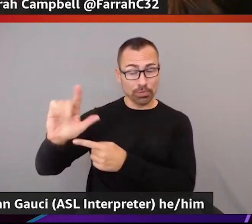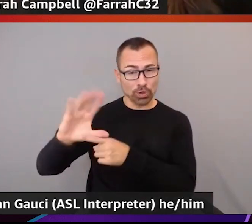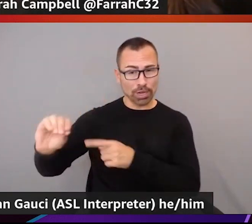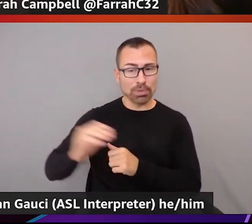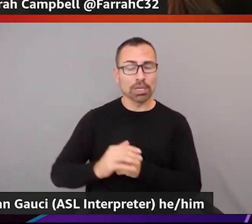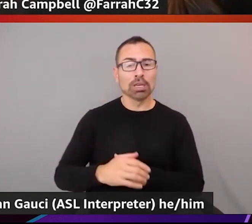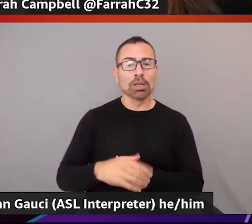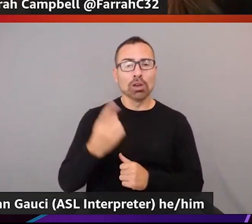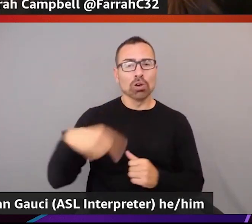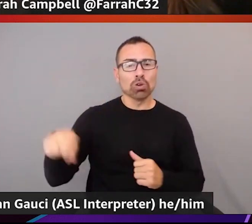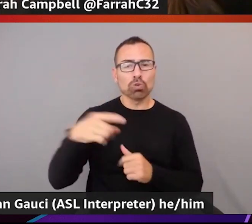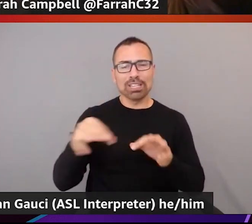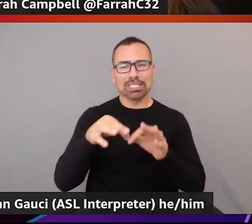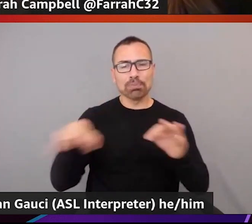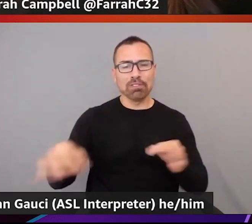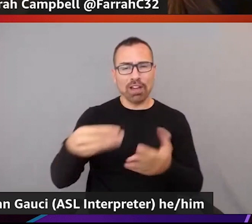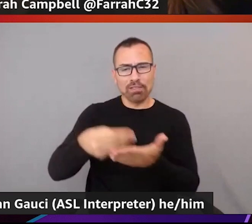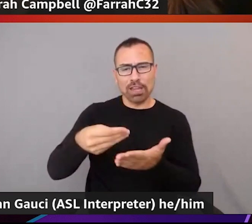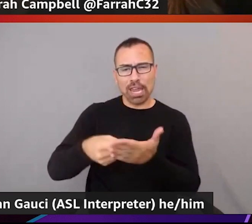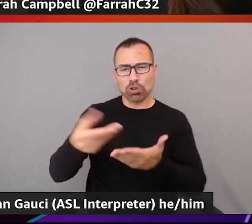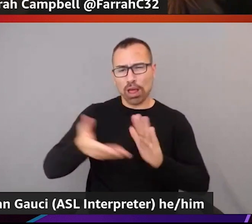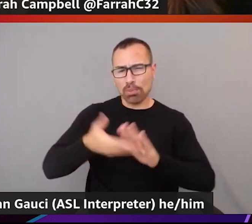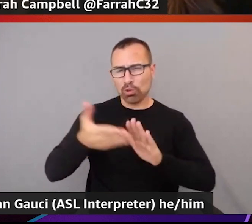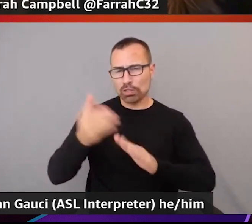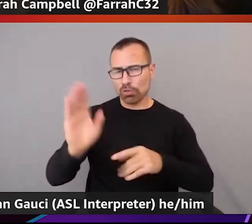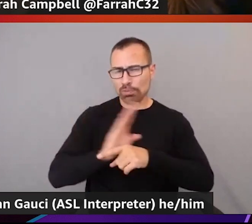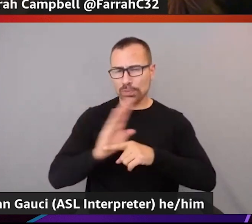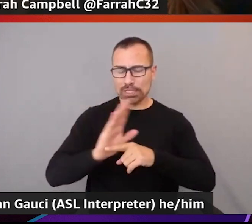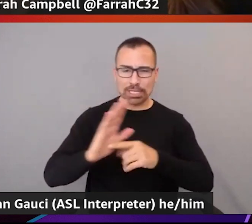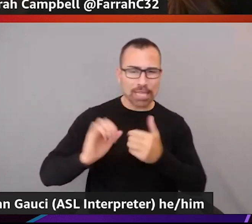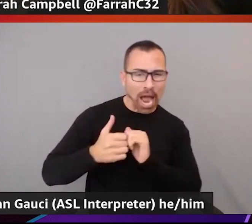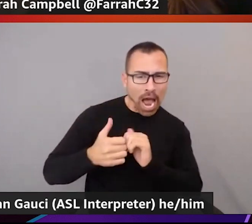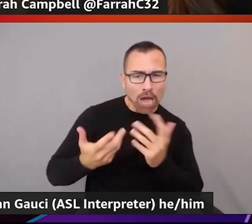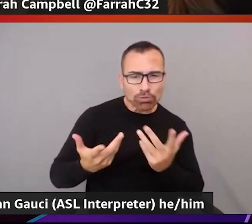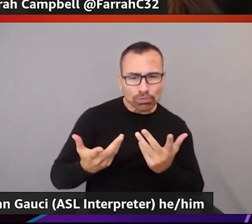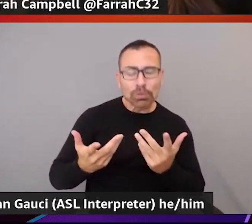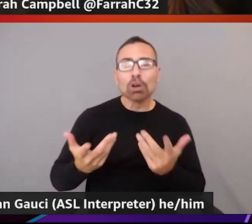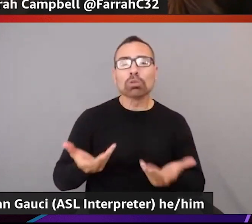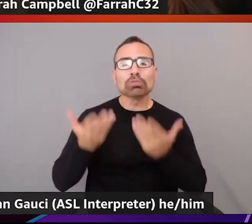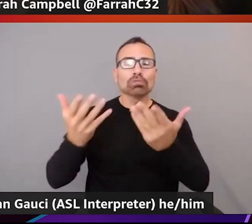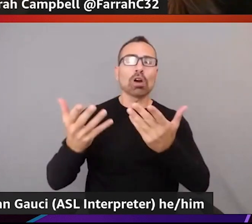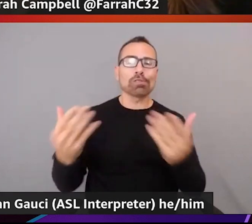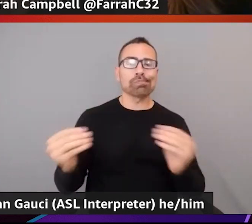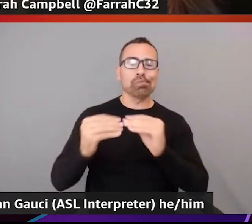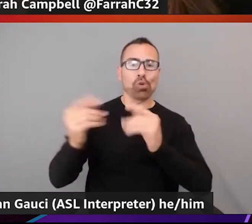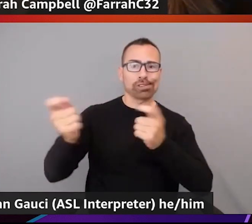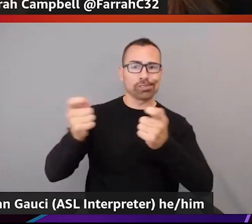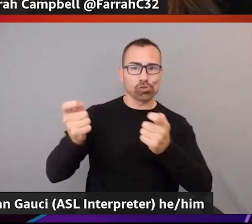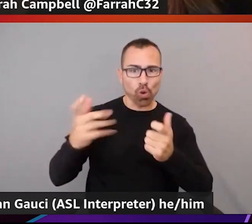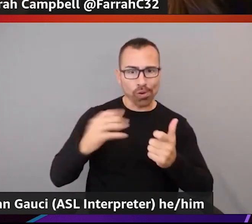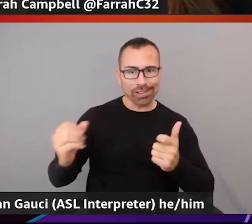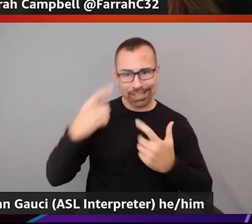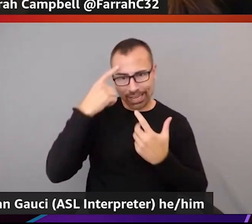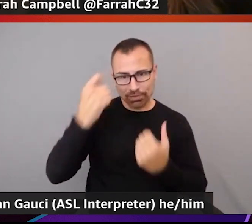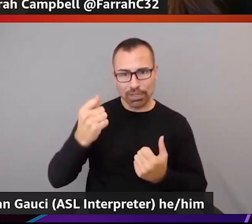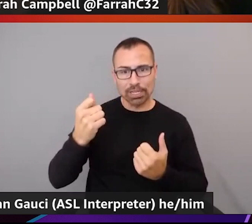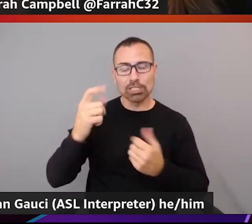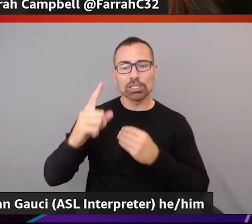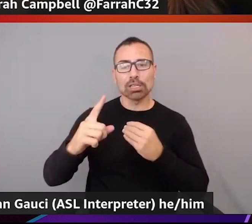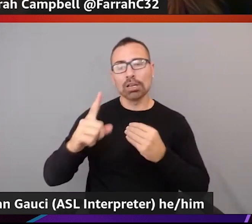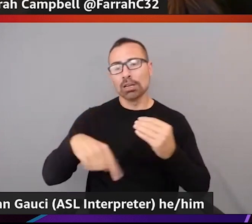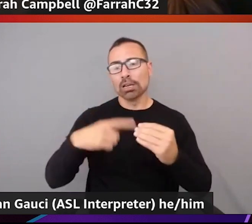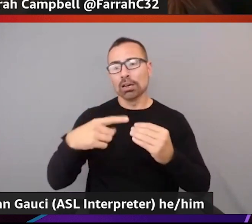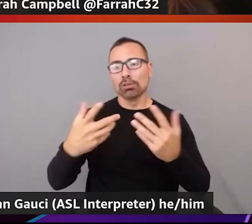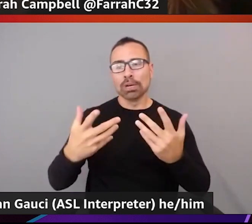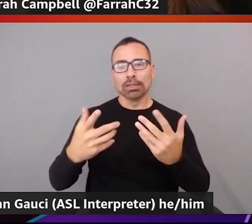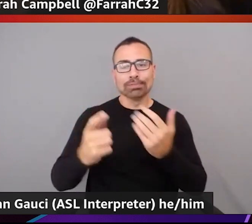financial operations for businesses by offer greater controls and confidence when automating like payables and